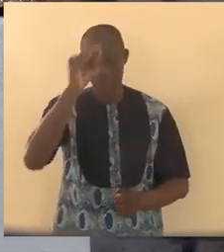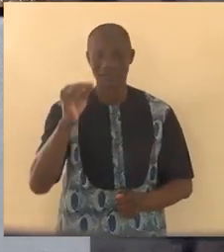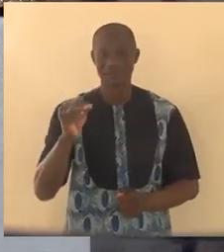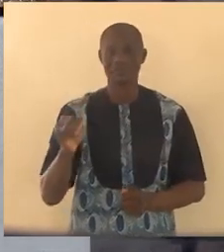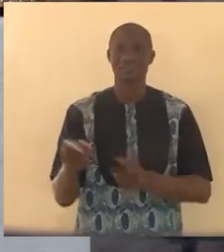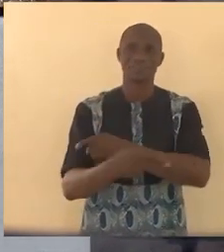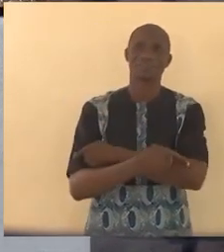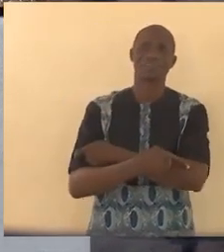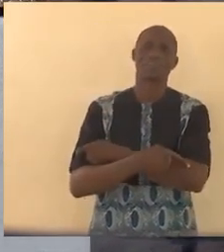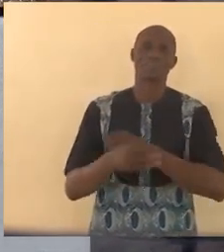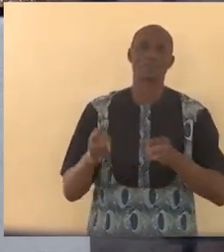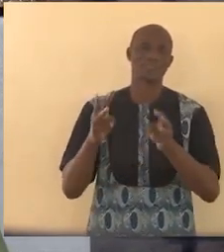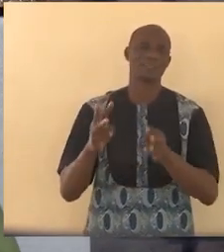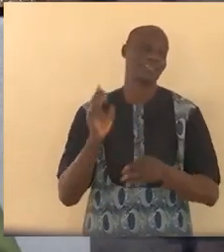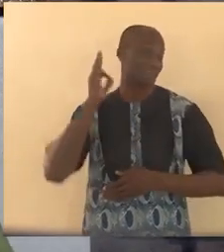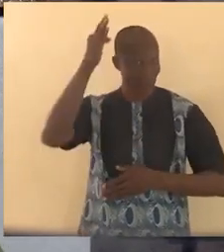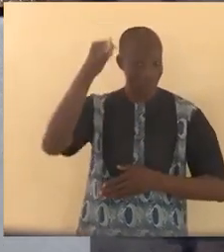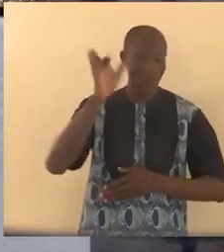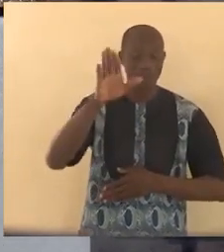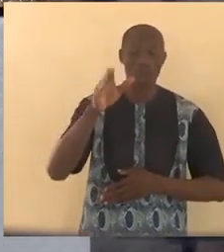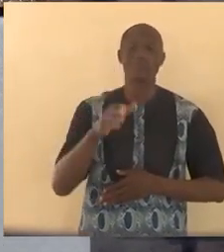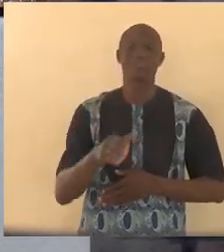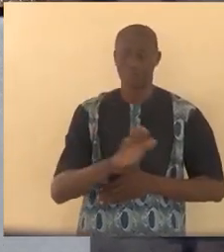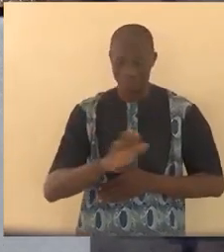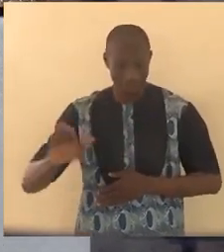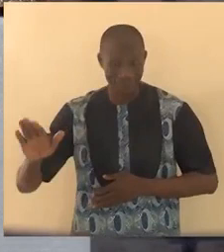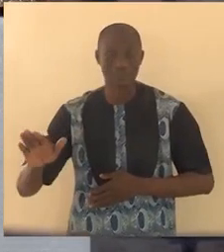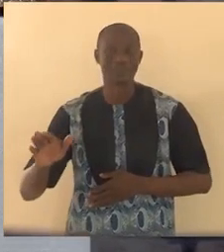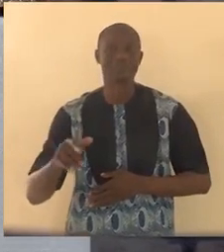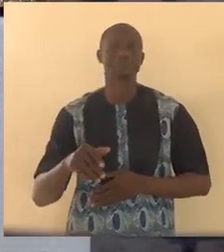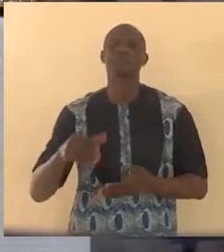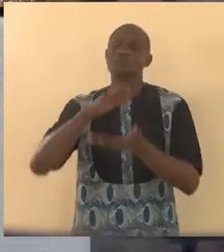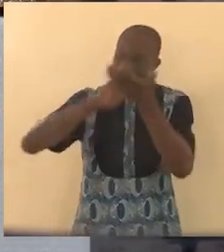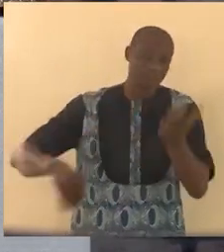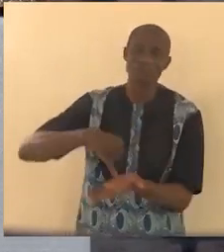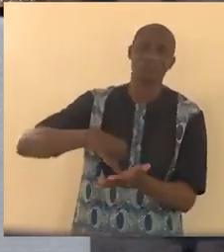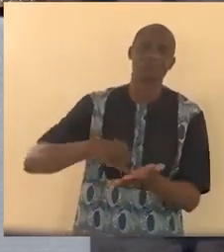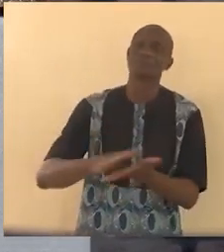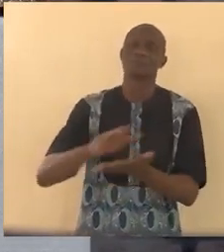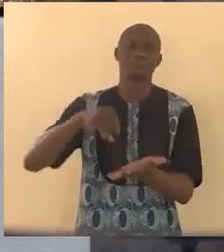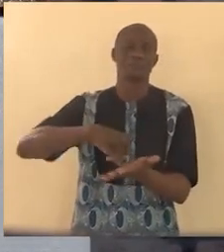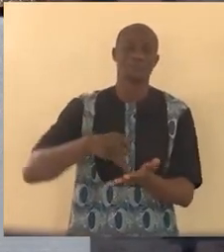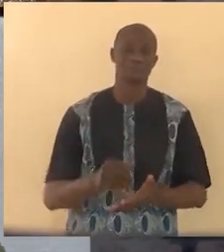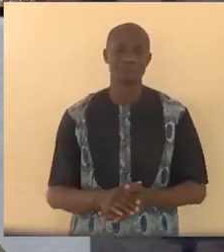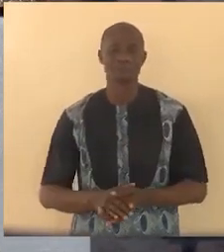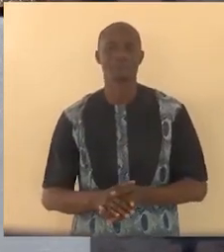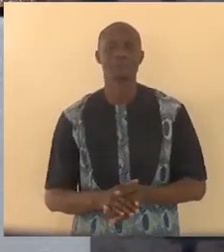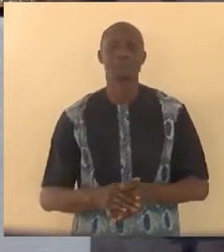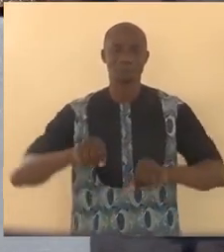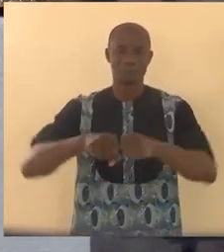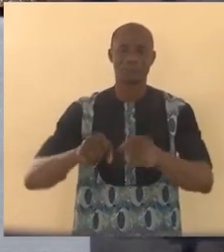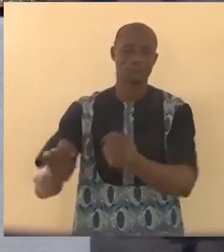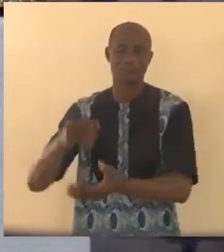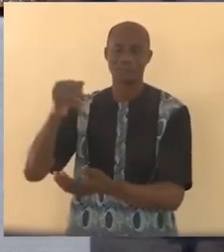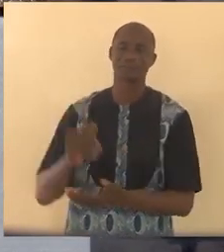build with today's style, and you think your great-grandson will like that. He will bulldoze the thing. He will demolish